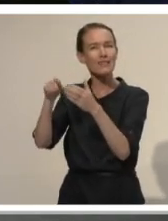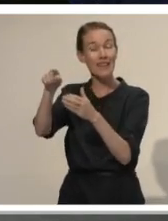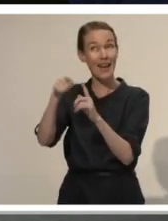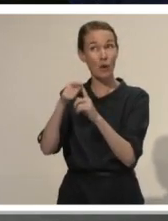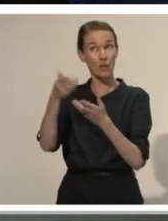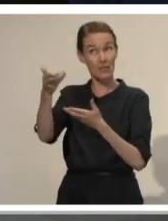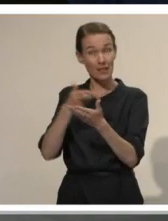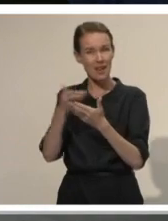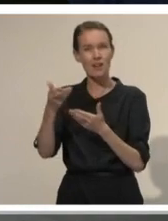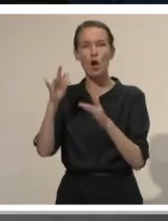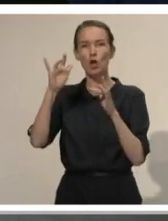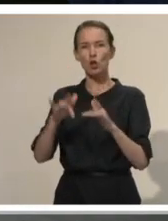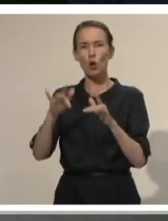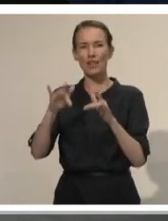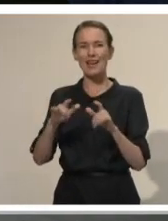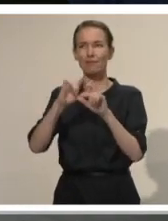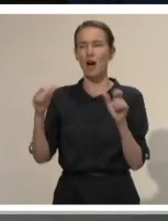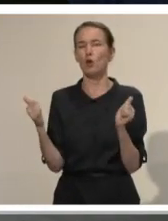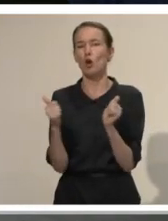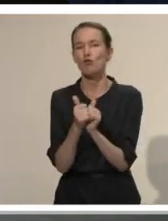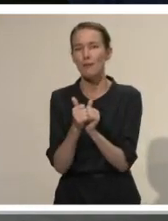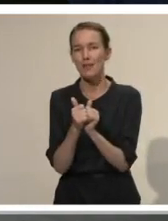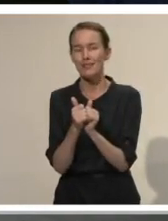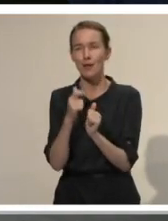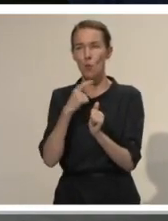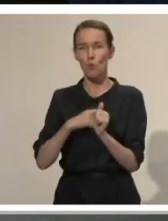just because really that face-to-face